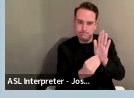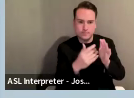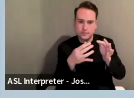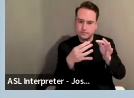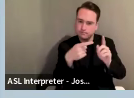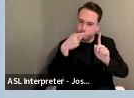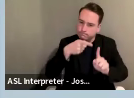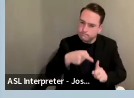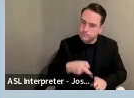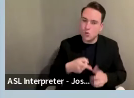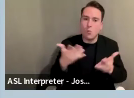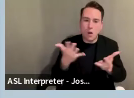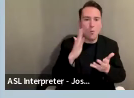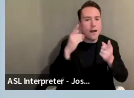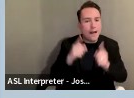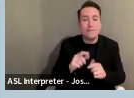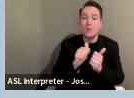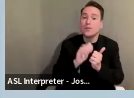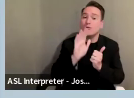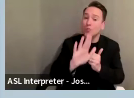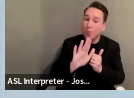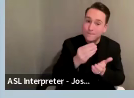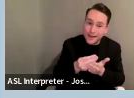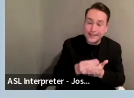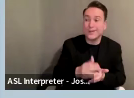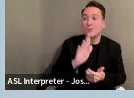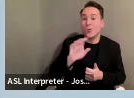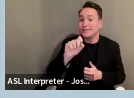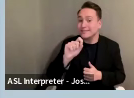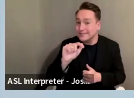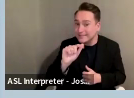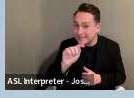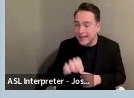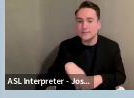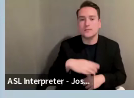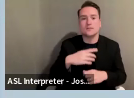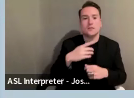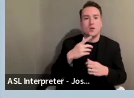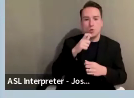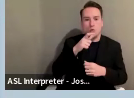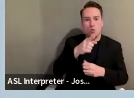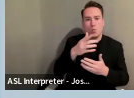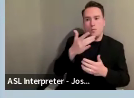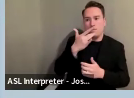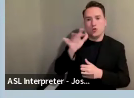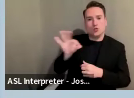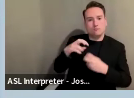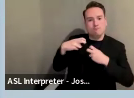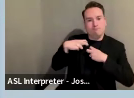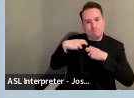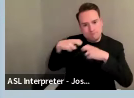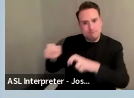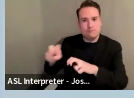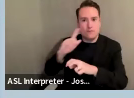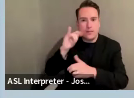have happen one day with your estate, with your minor kids, and then who you want to be in charge of that process. It is a legal